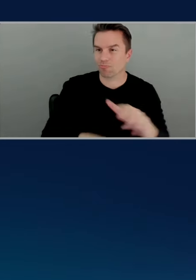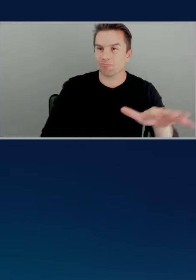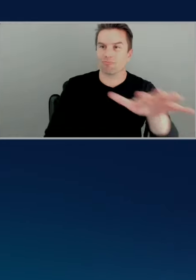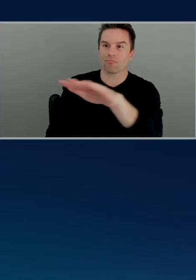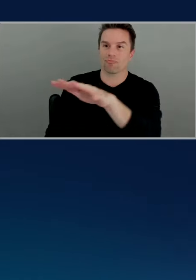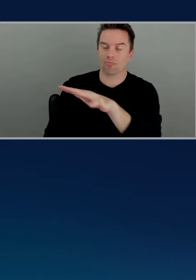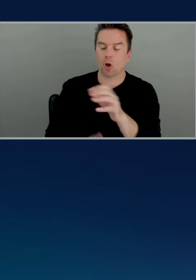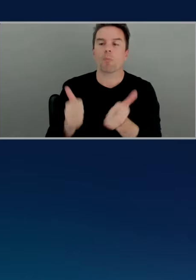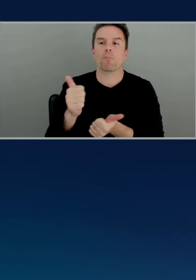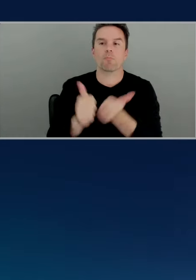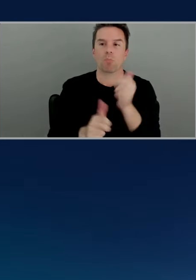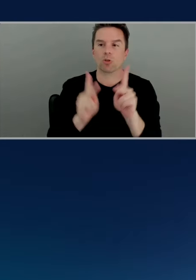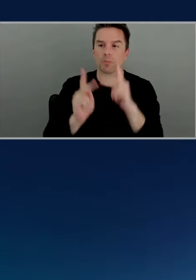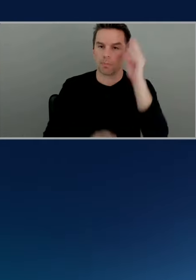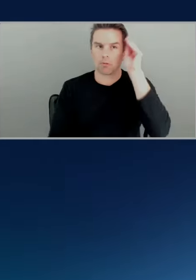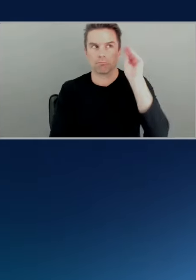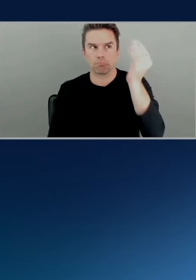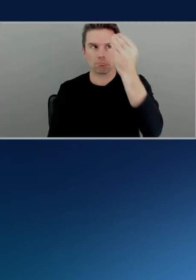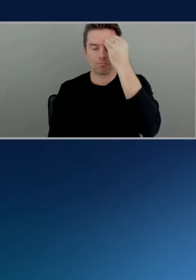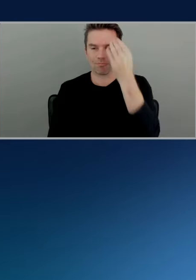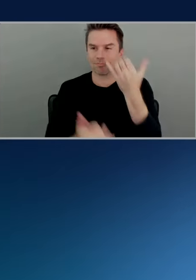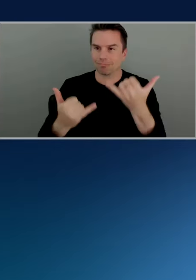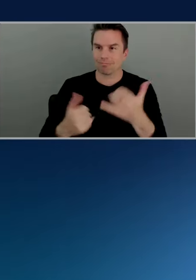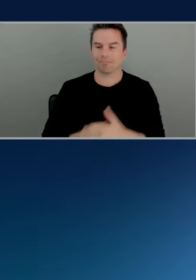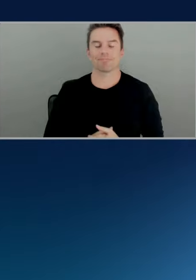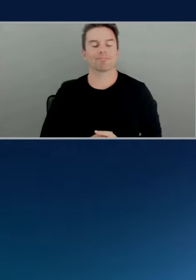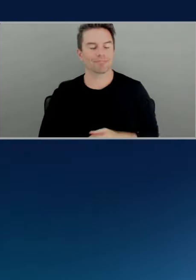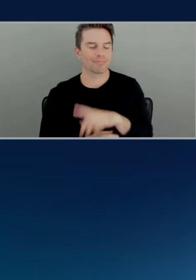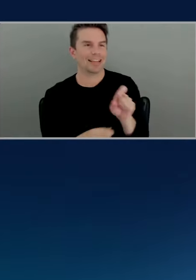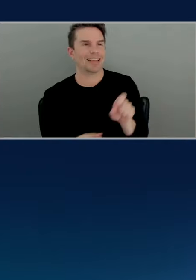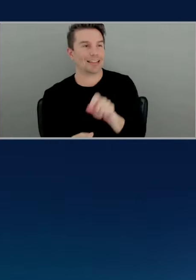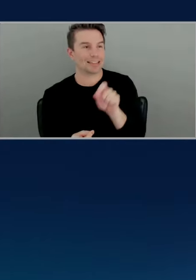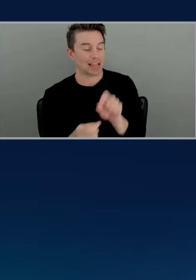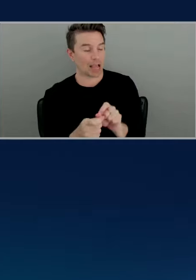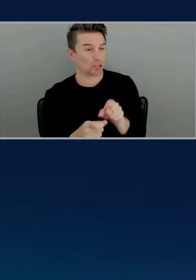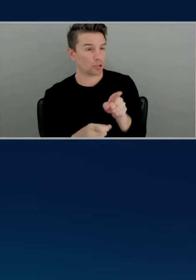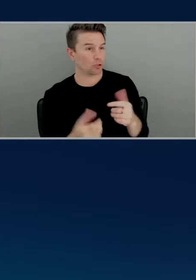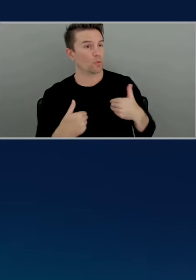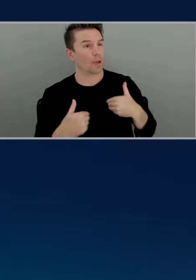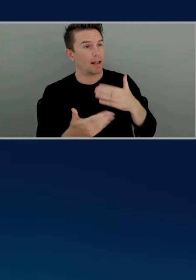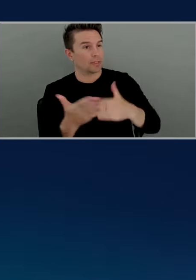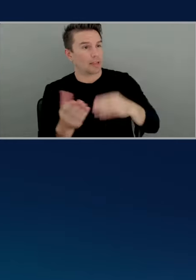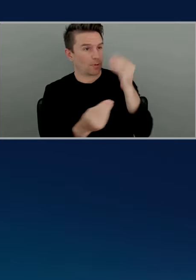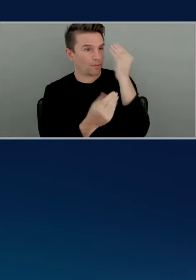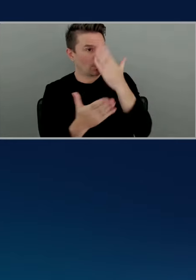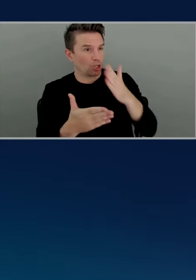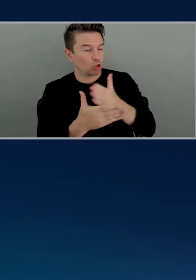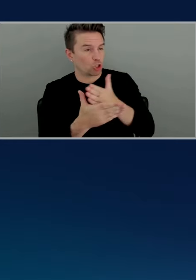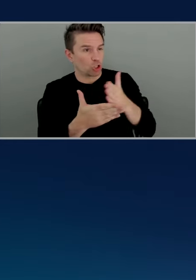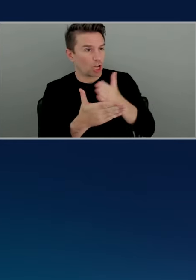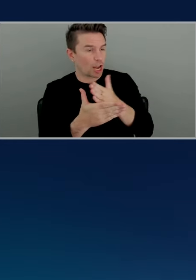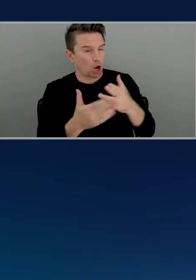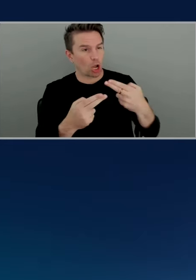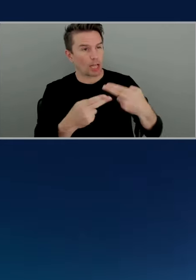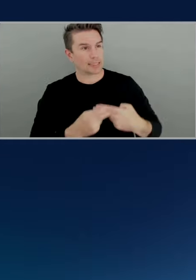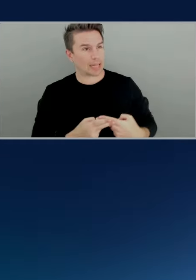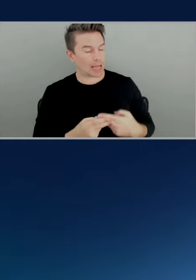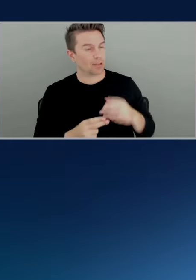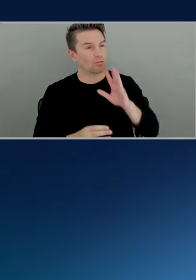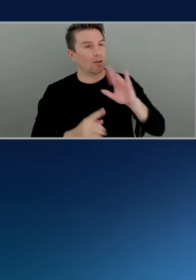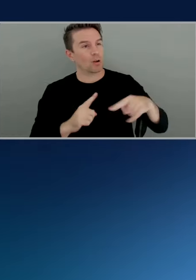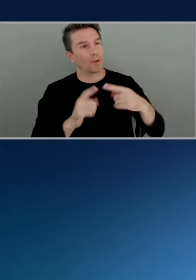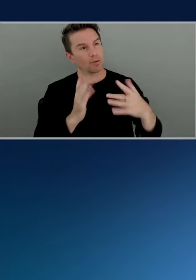I think you have a bit of information to share with us on slides, just to run us through some of the technical specs. And then